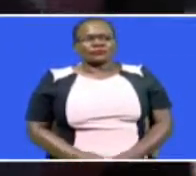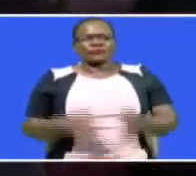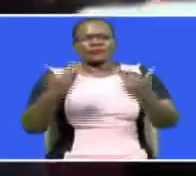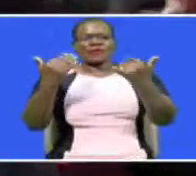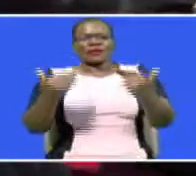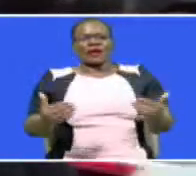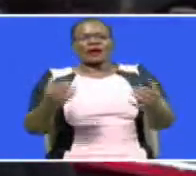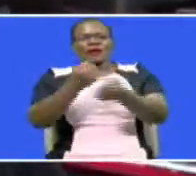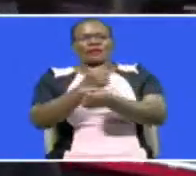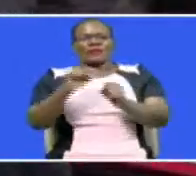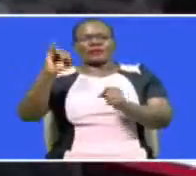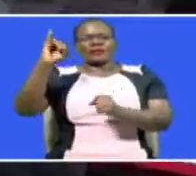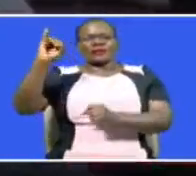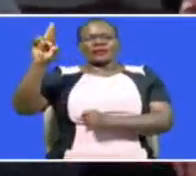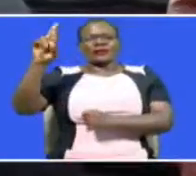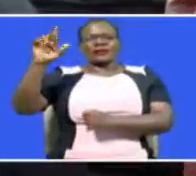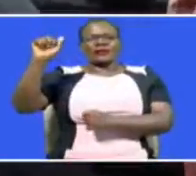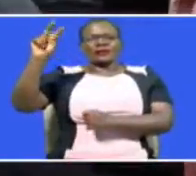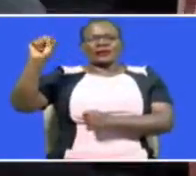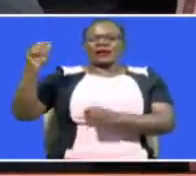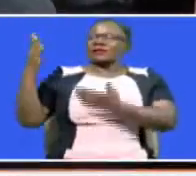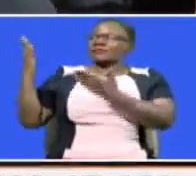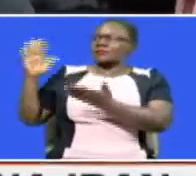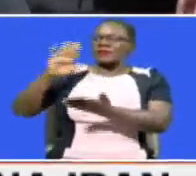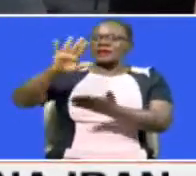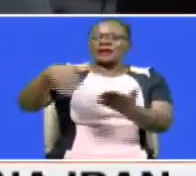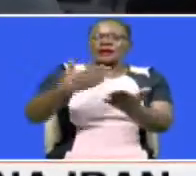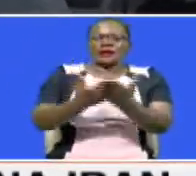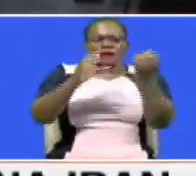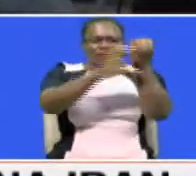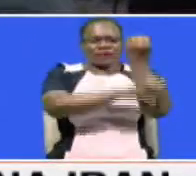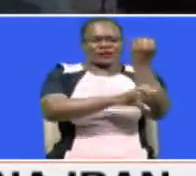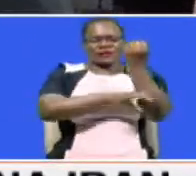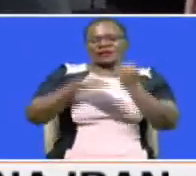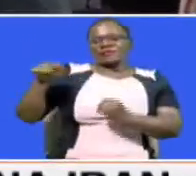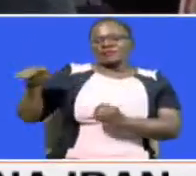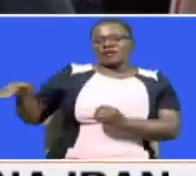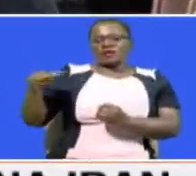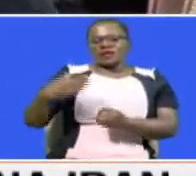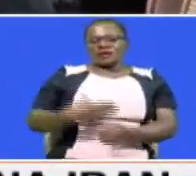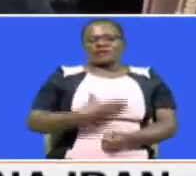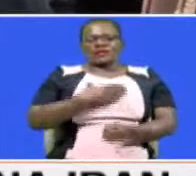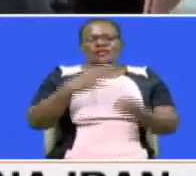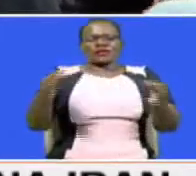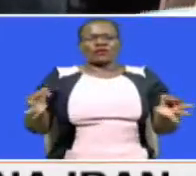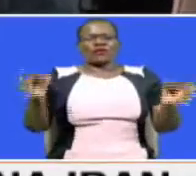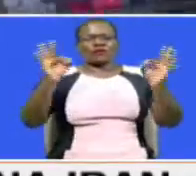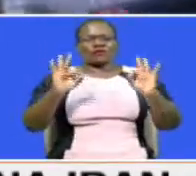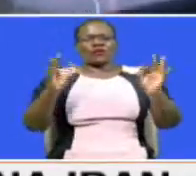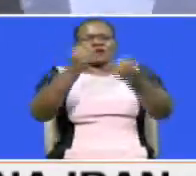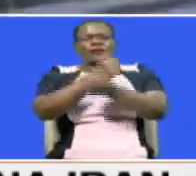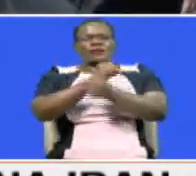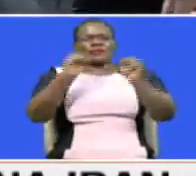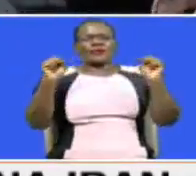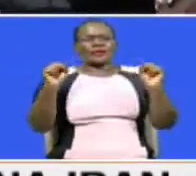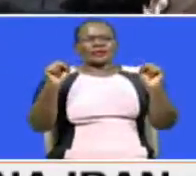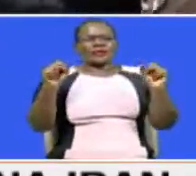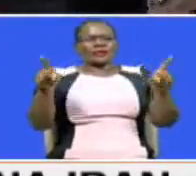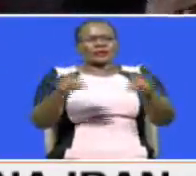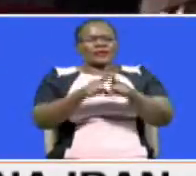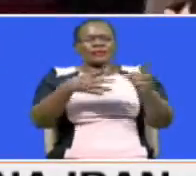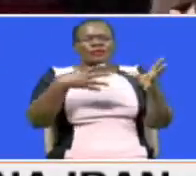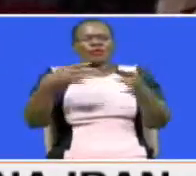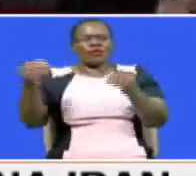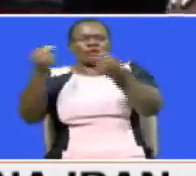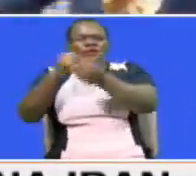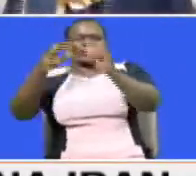Hatimaye Rais wa Iran Ibrahim Raisi aliwasili nchini leo asubuhi kwa ziara rasmi. Rais Raisi alifululiza